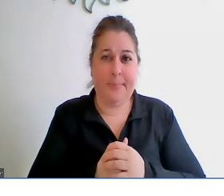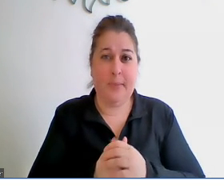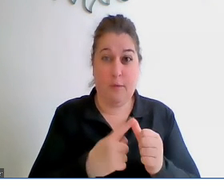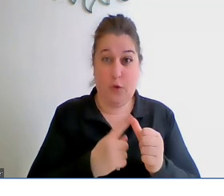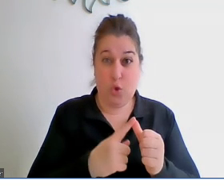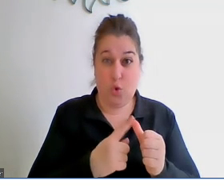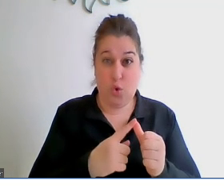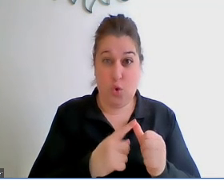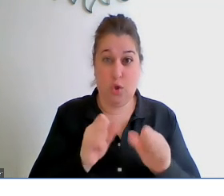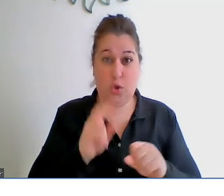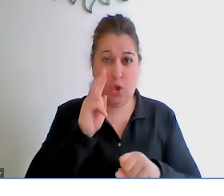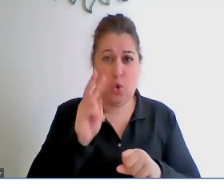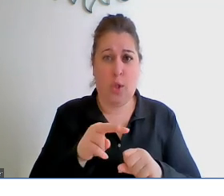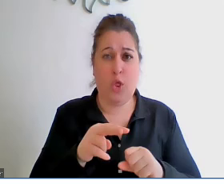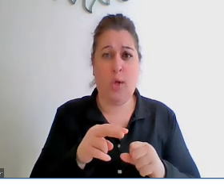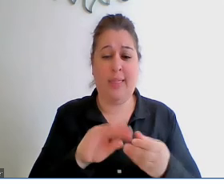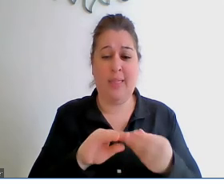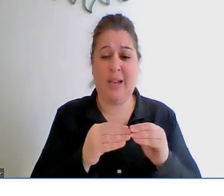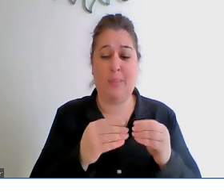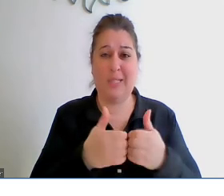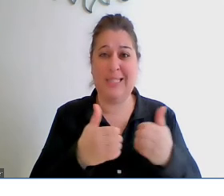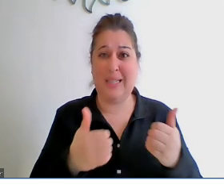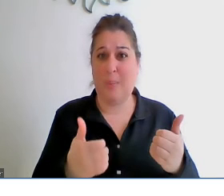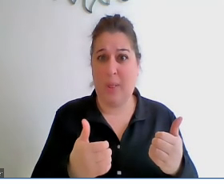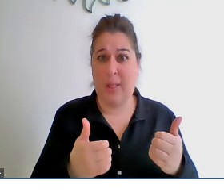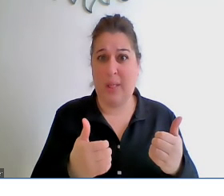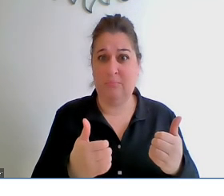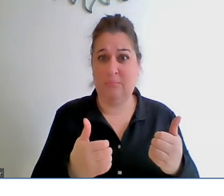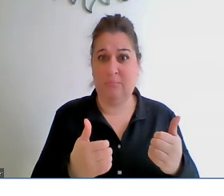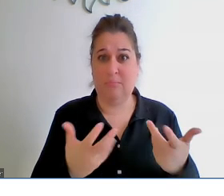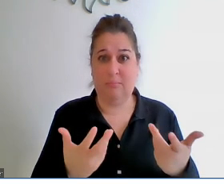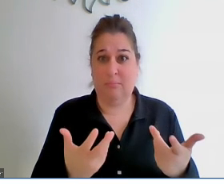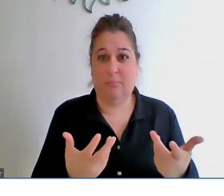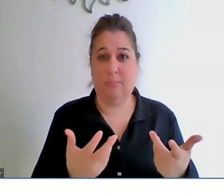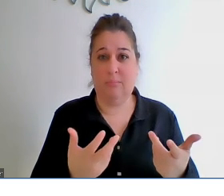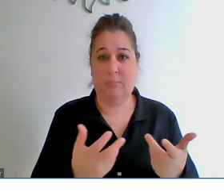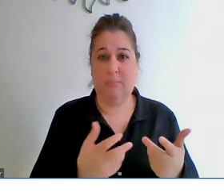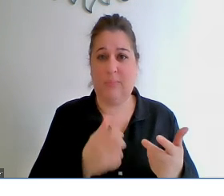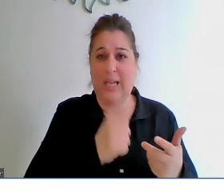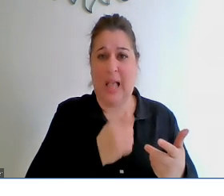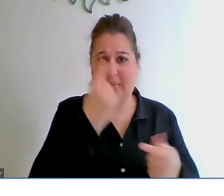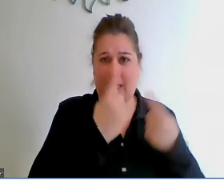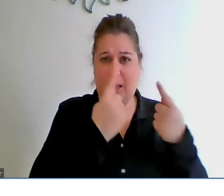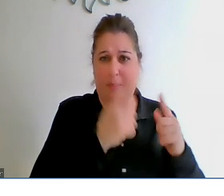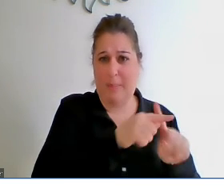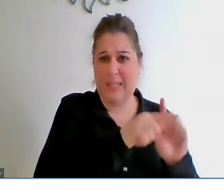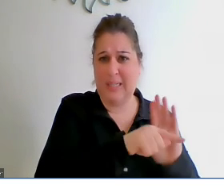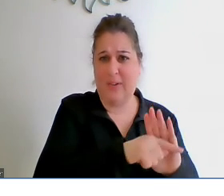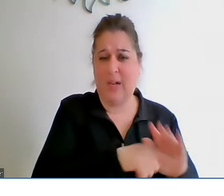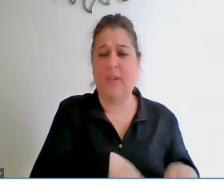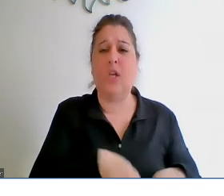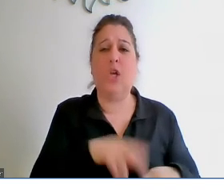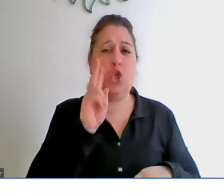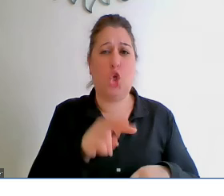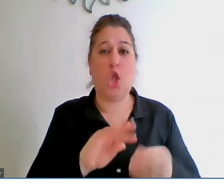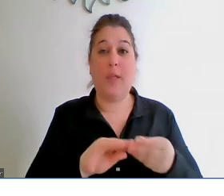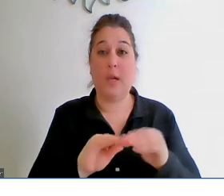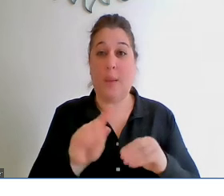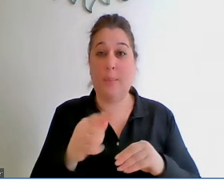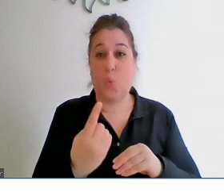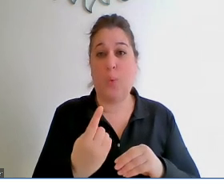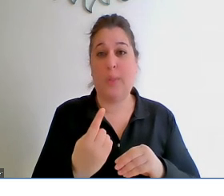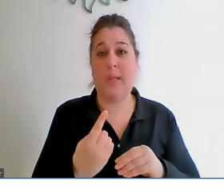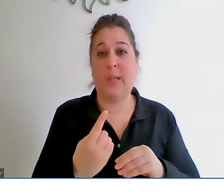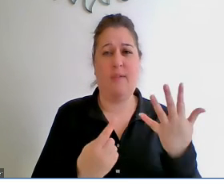steps. First, just go ahead and look at the numbers separately and multiply them. Okay, what's 5 times 4?